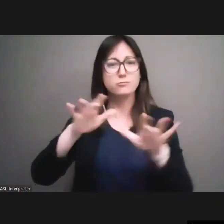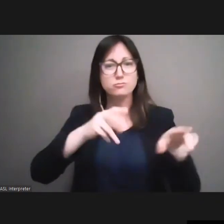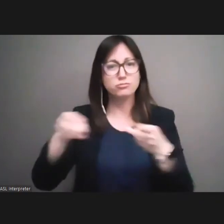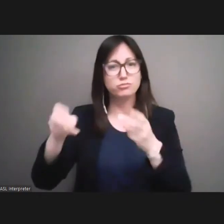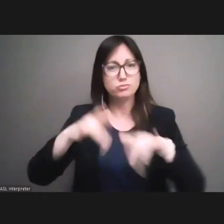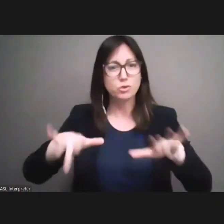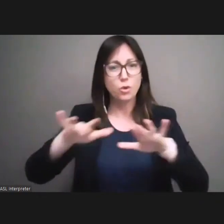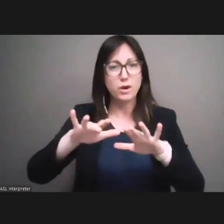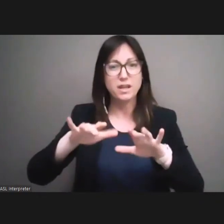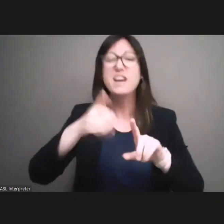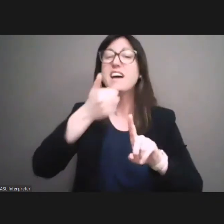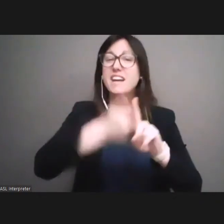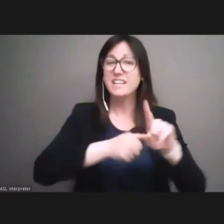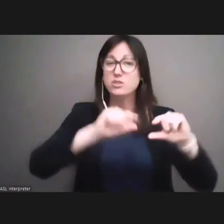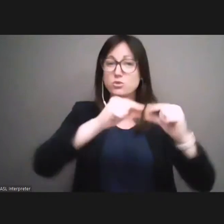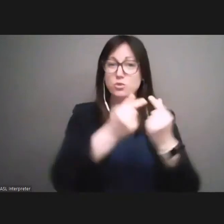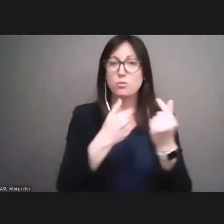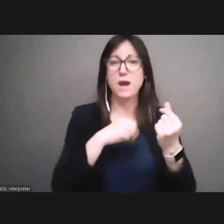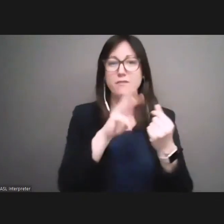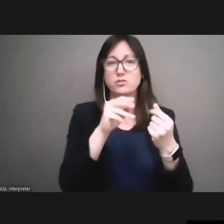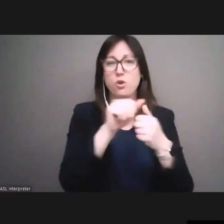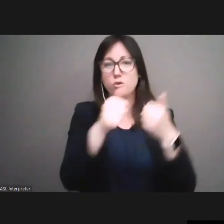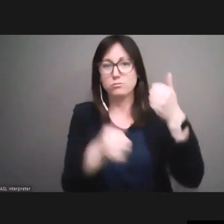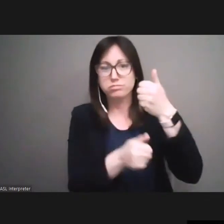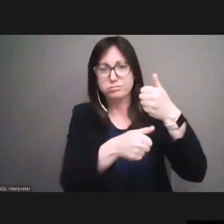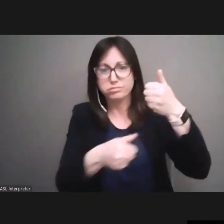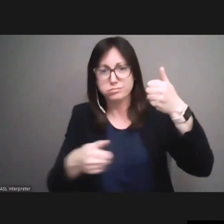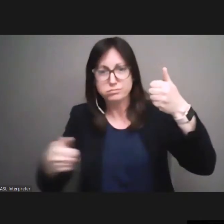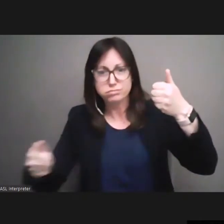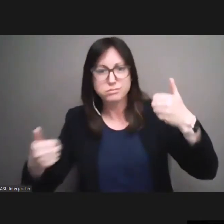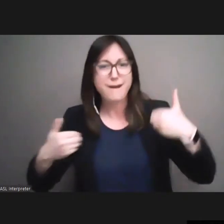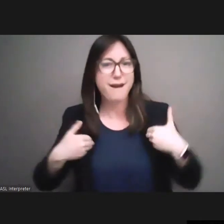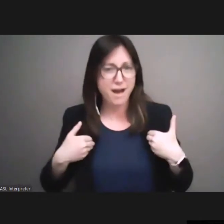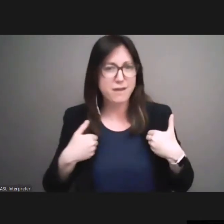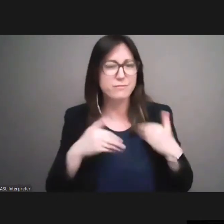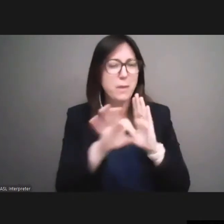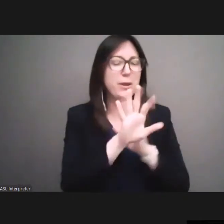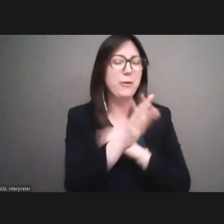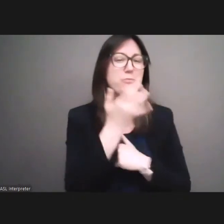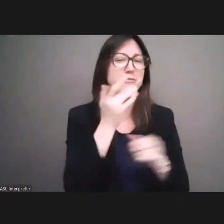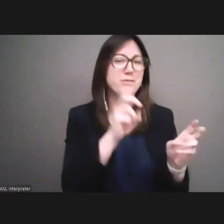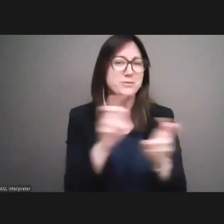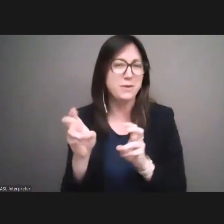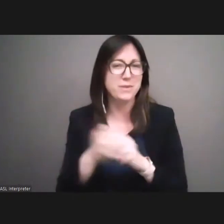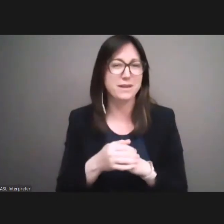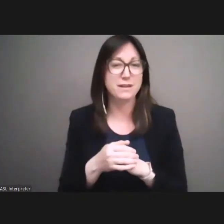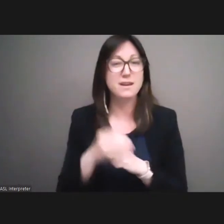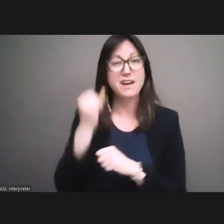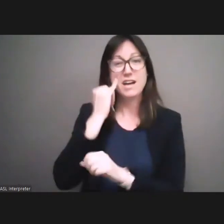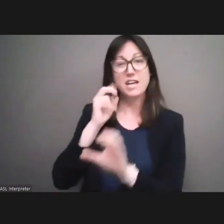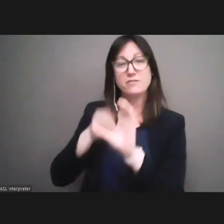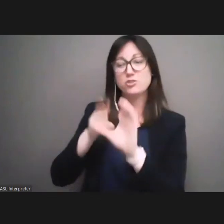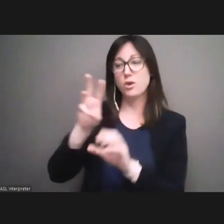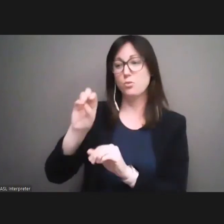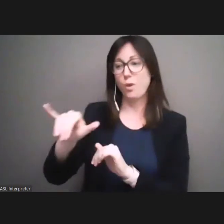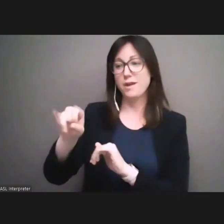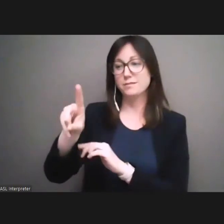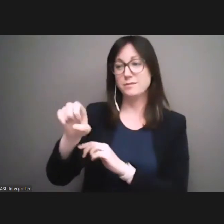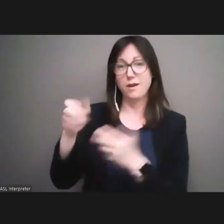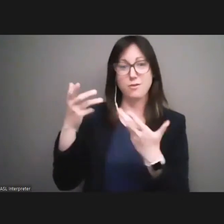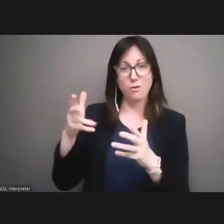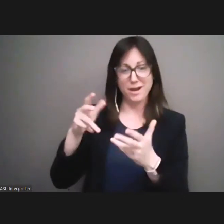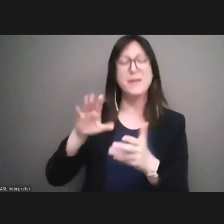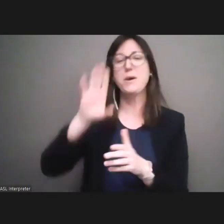its own subgroup, so be sure to join the ones you're interested in. If you're already on Wayside, you know that I've been answering and